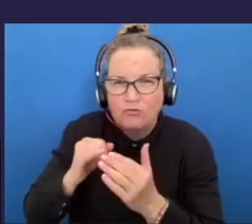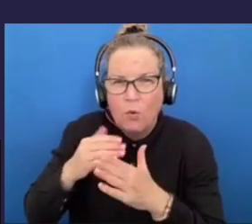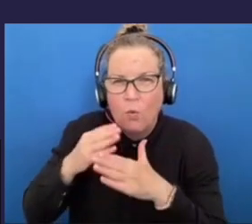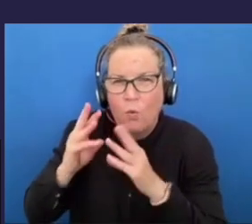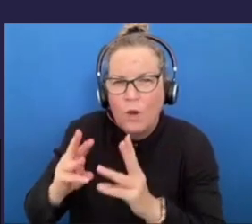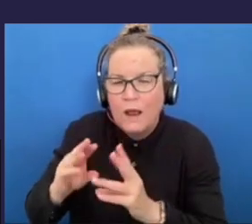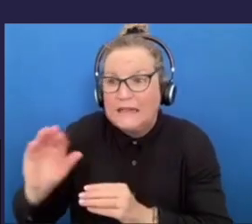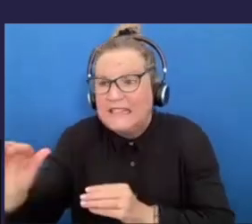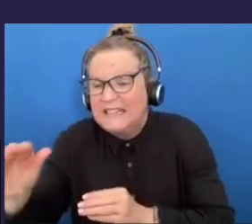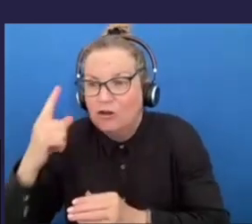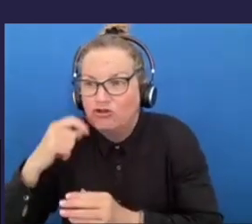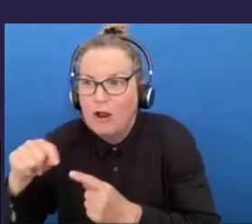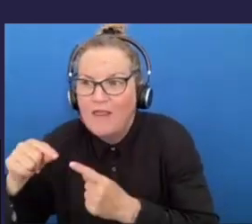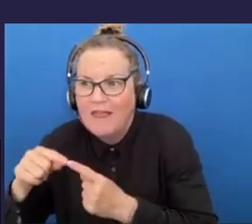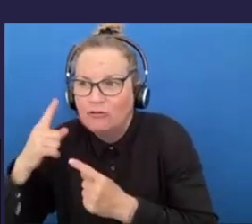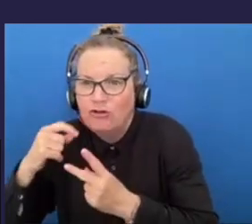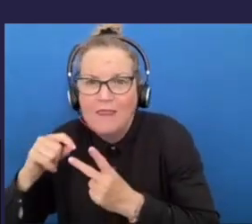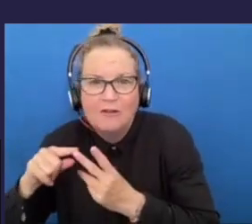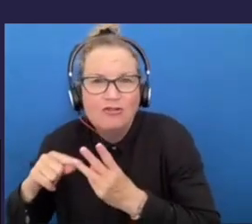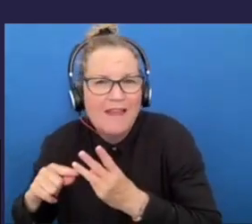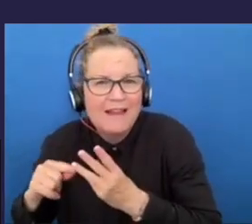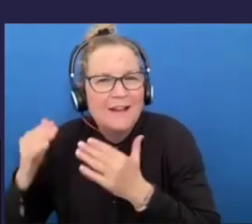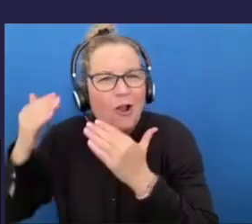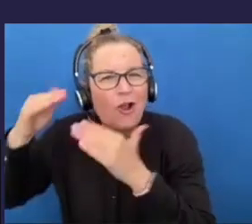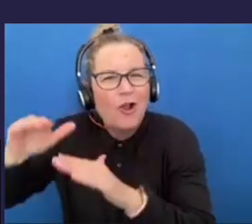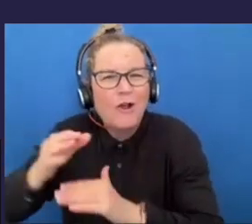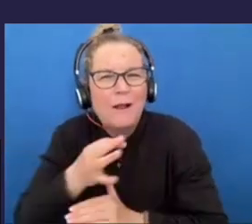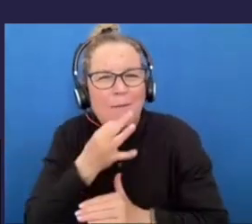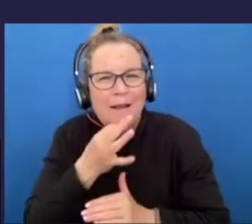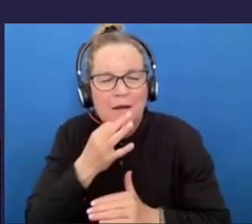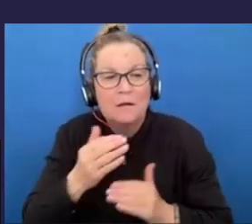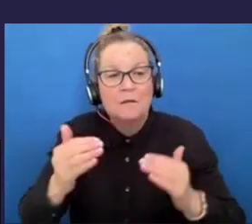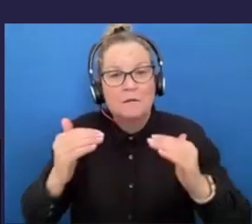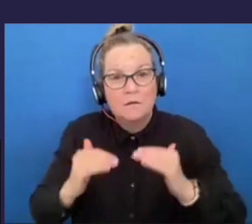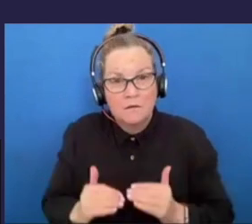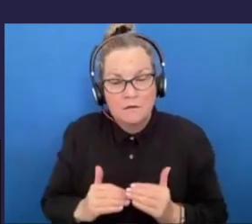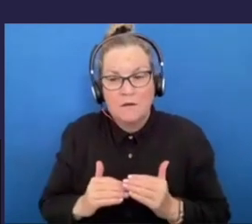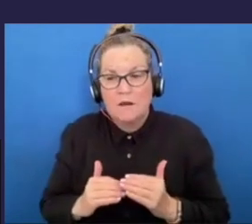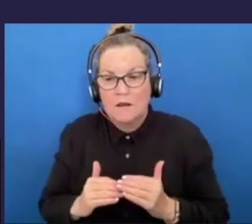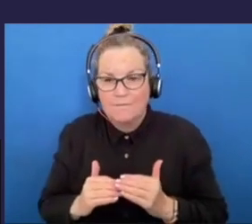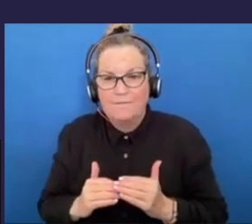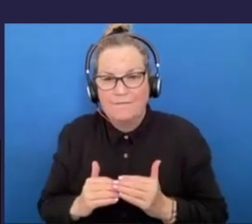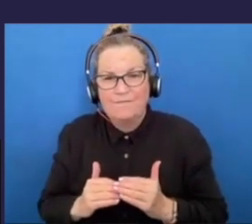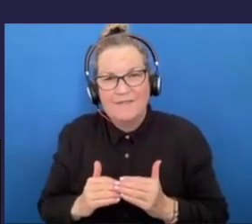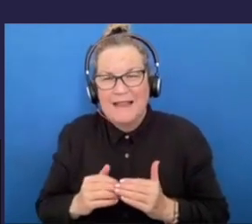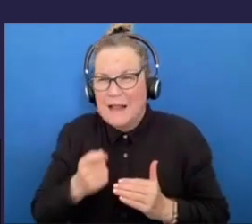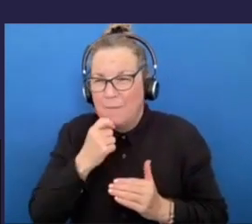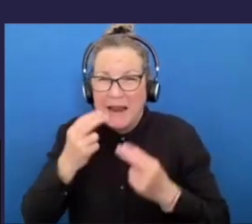instance. Finally, and when necessary, adopt, modify, and change natural ways.